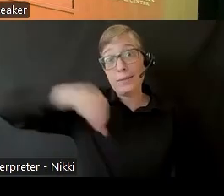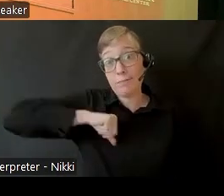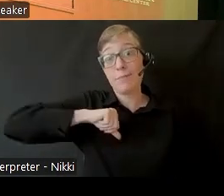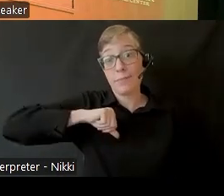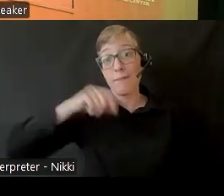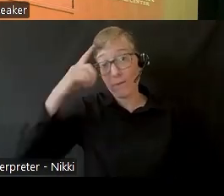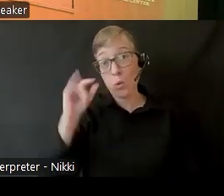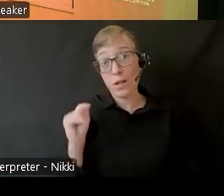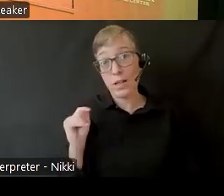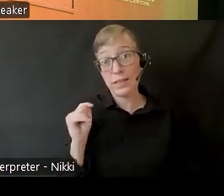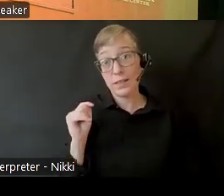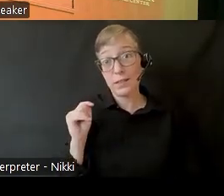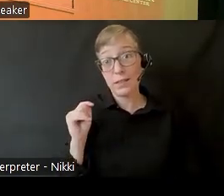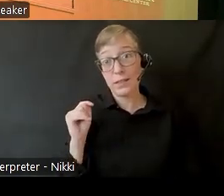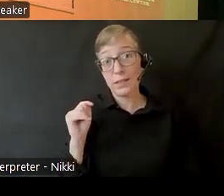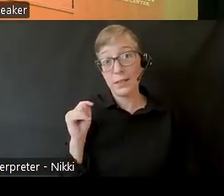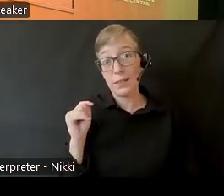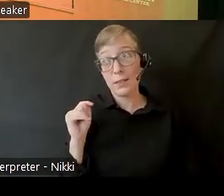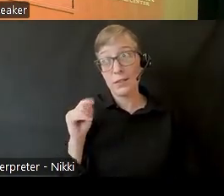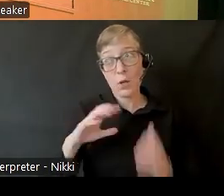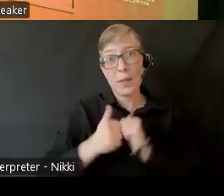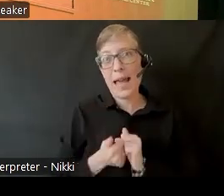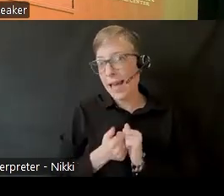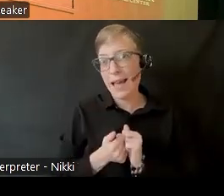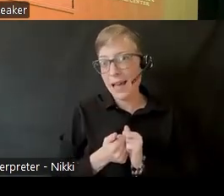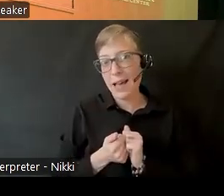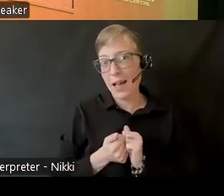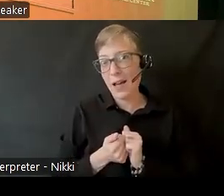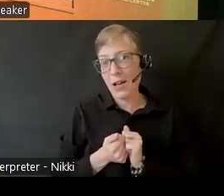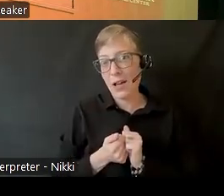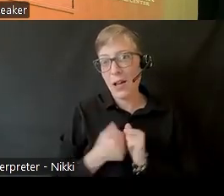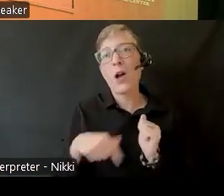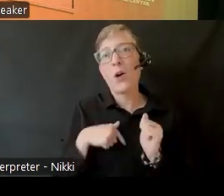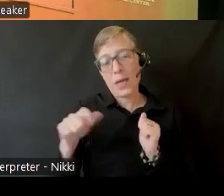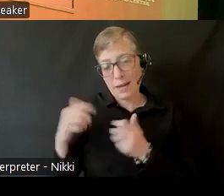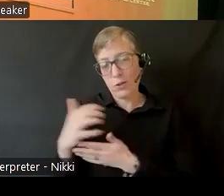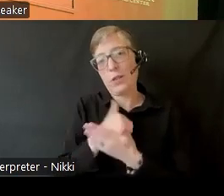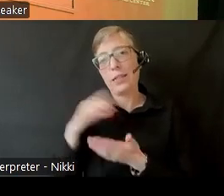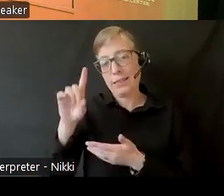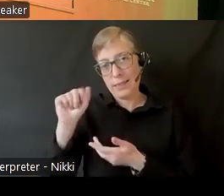then, well, how are we going to do that? Well, we got to start paying data. We got to start collecting